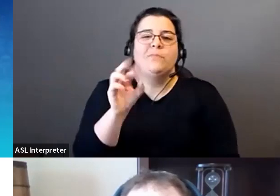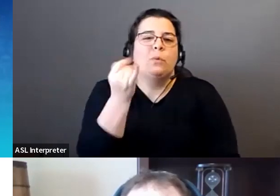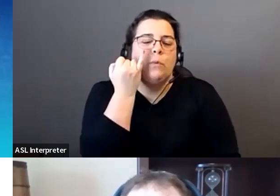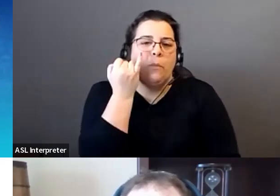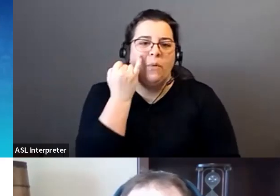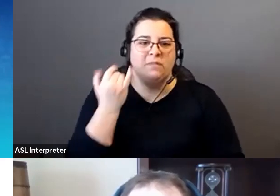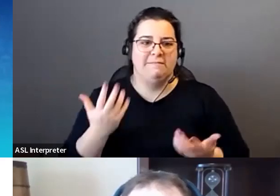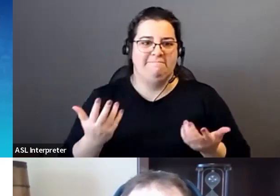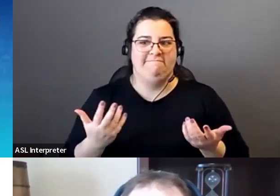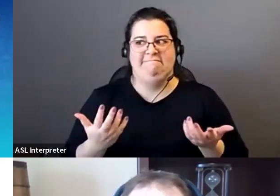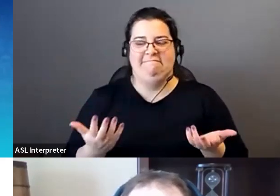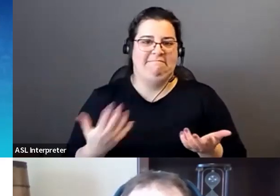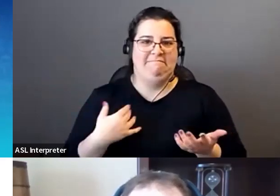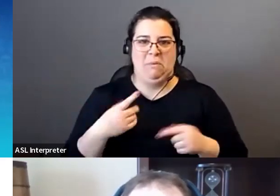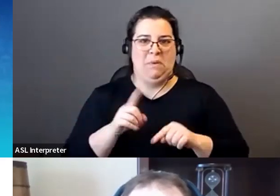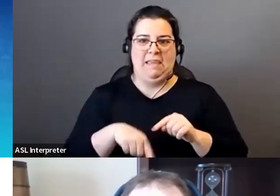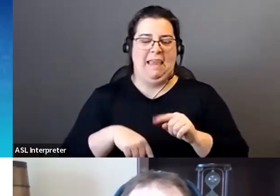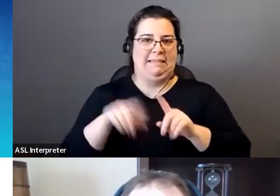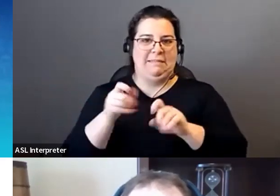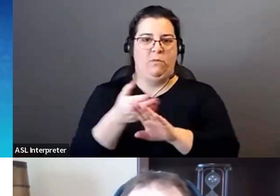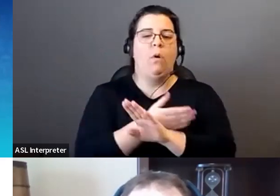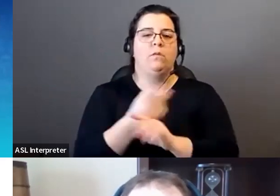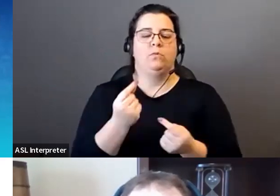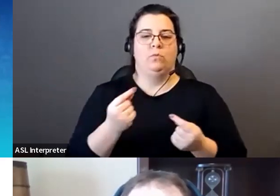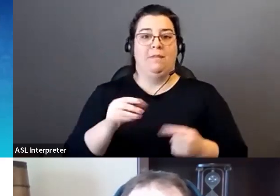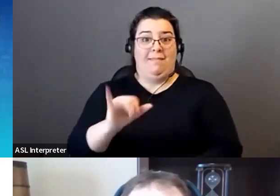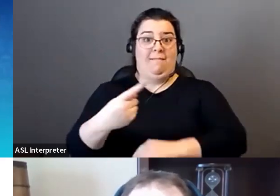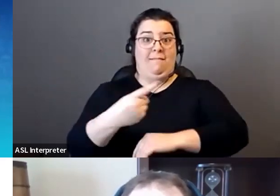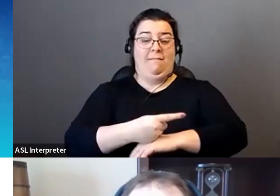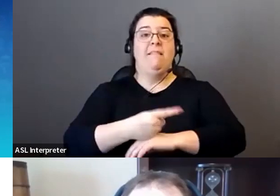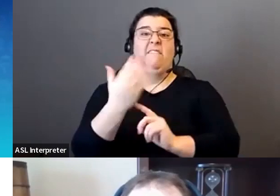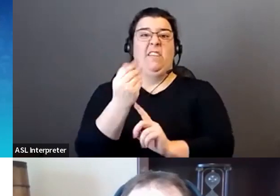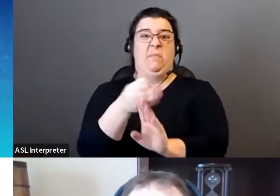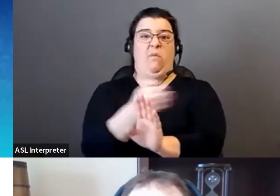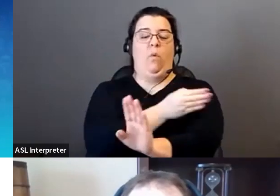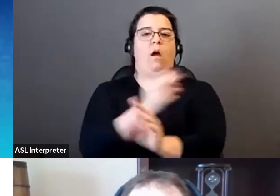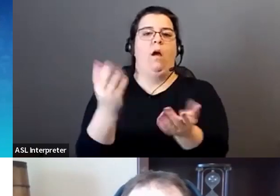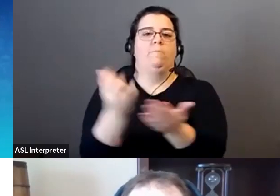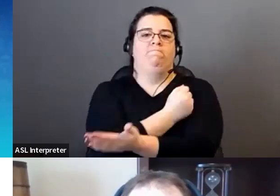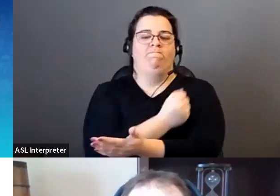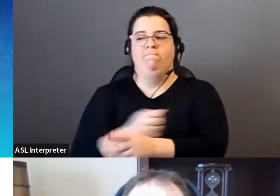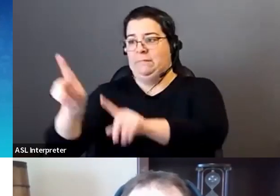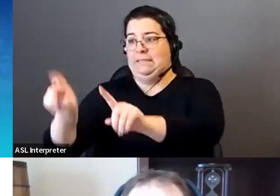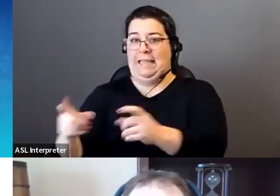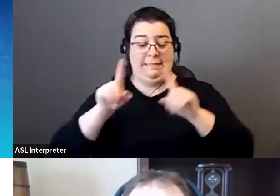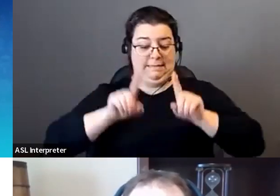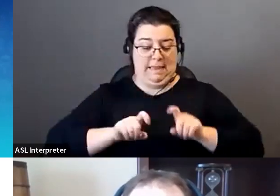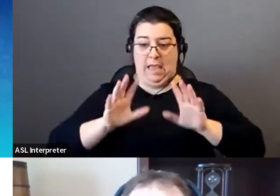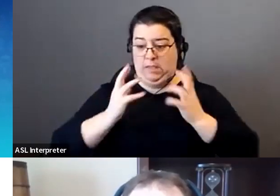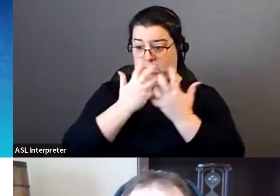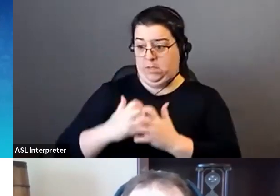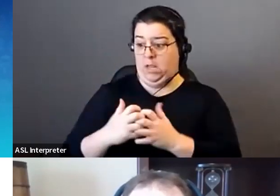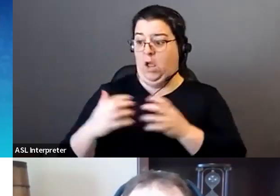15, 20 minutes early so you can just test their technical end and also test your technical end. But I'm